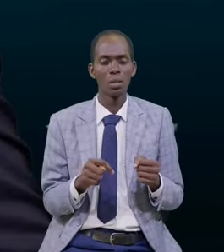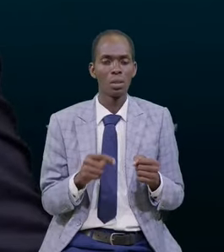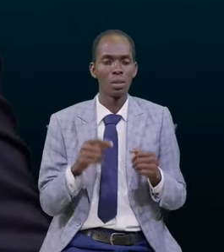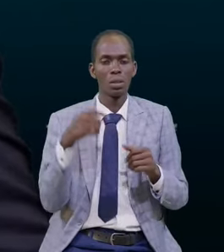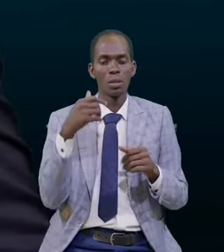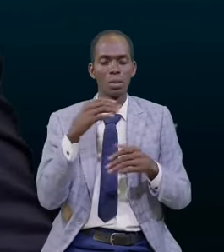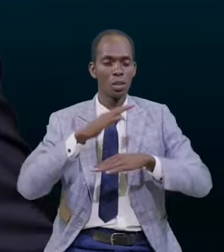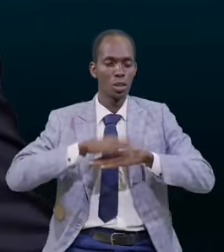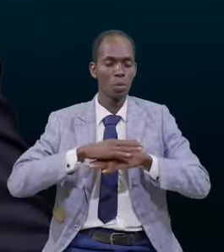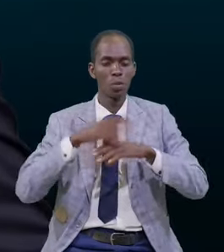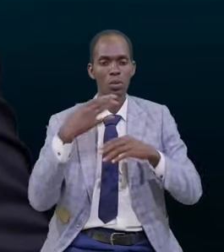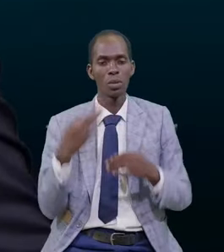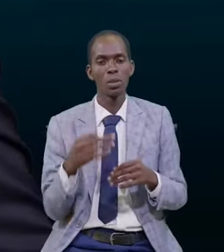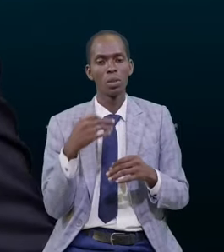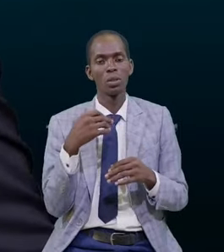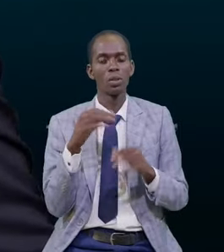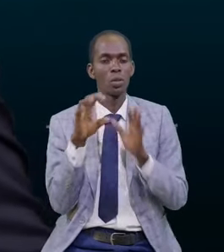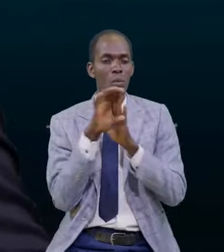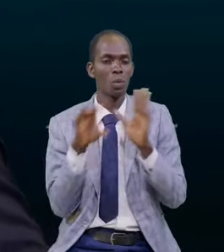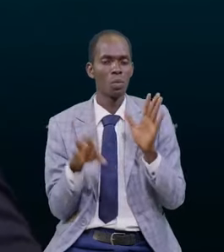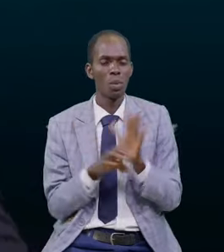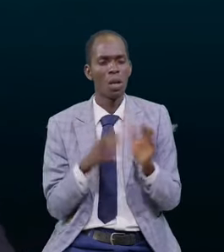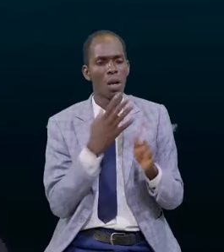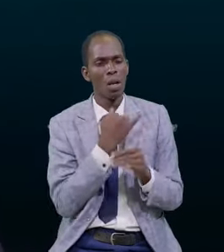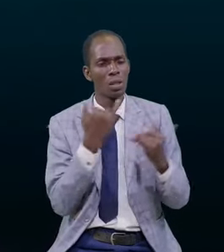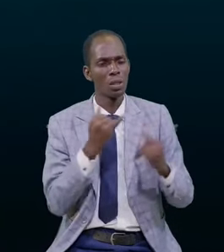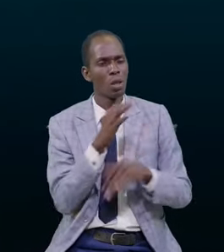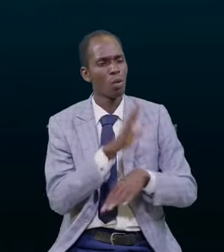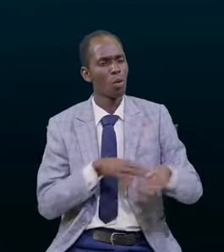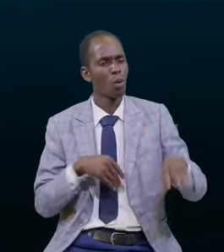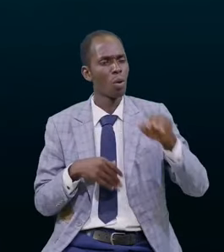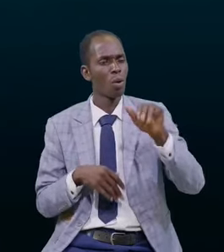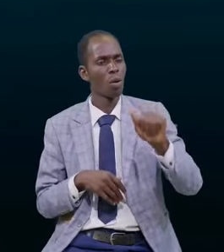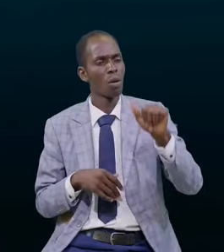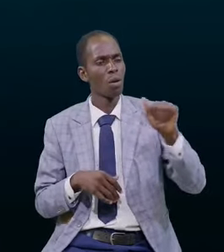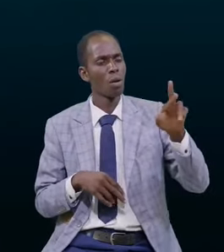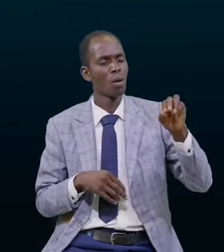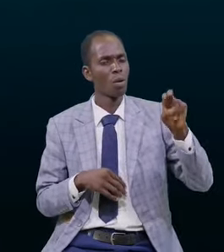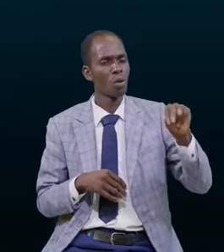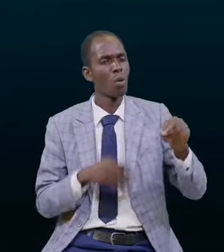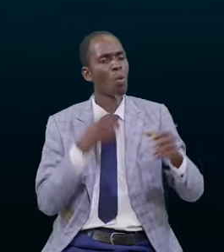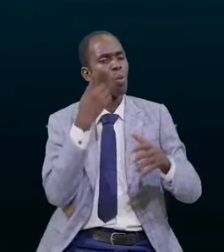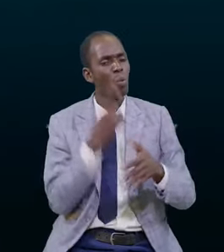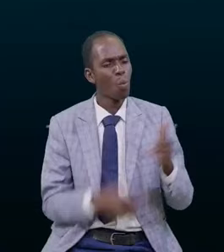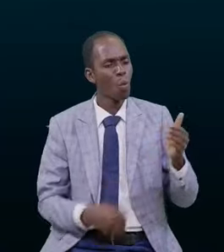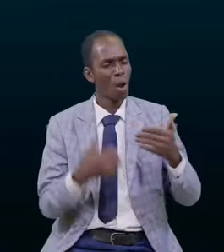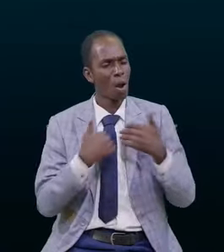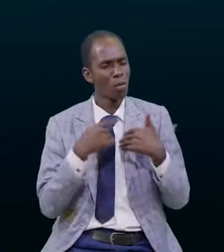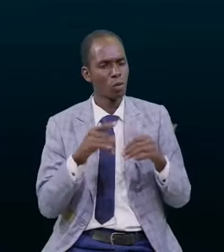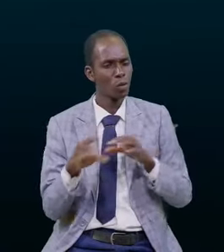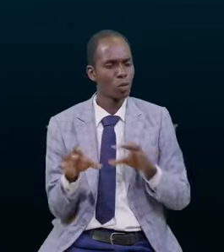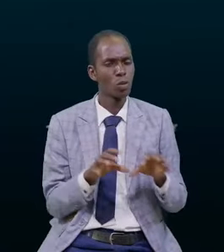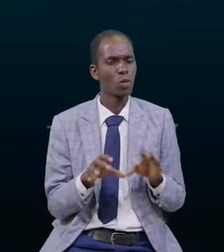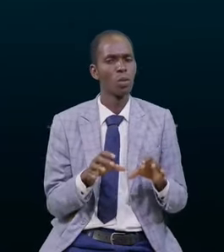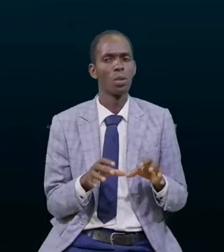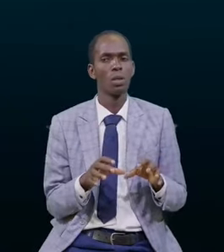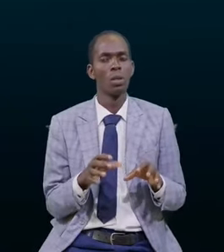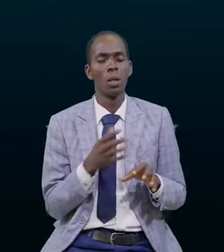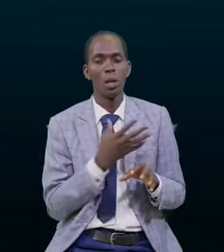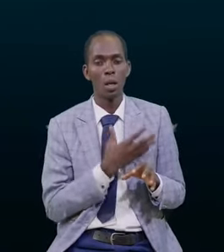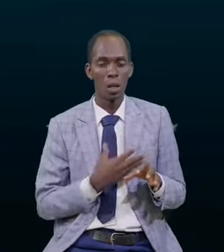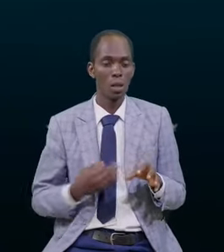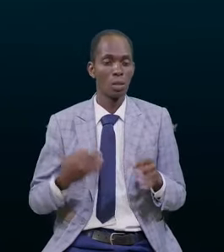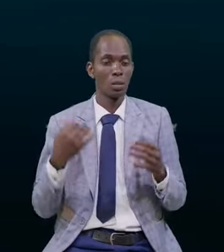called what is this that you have done at the end of it all he wanted to make intercession for the people he said